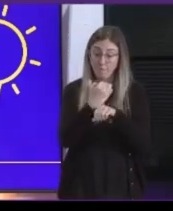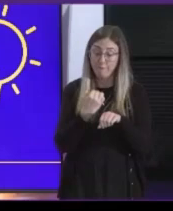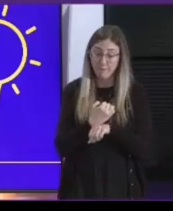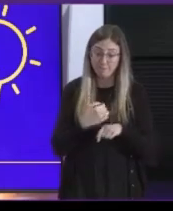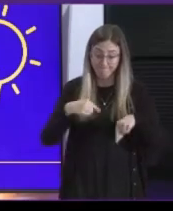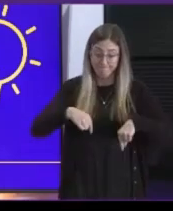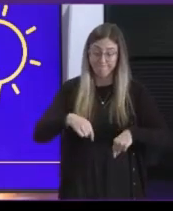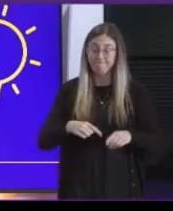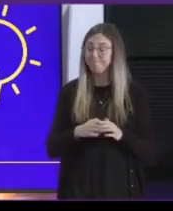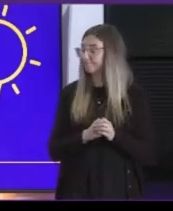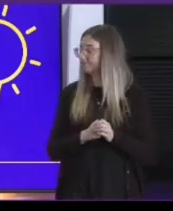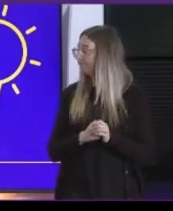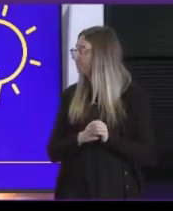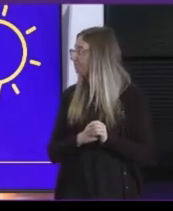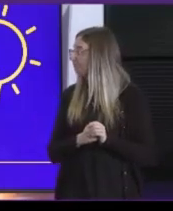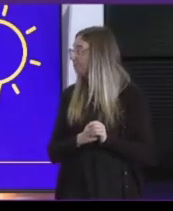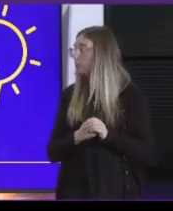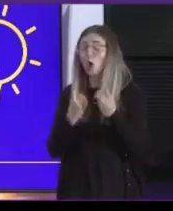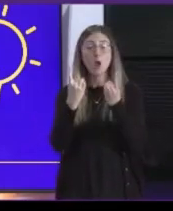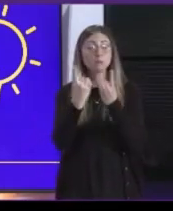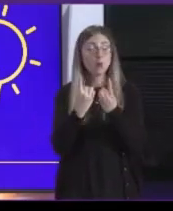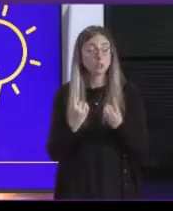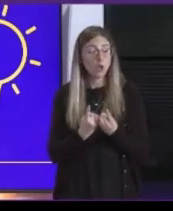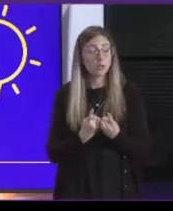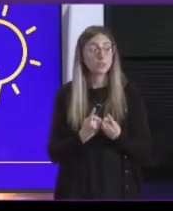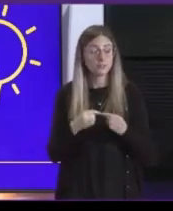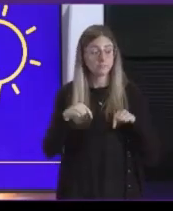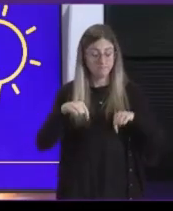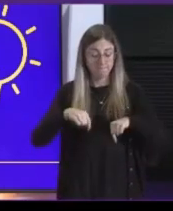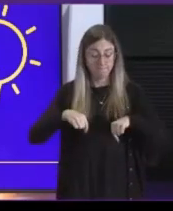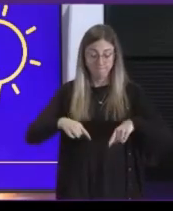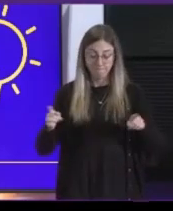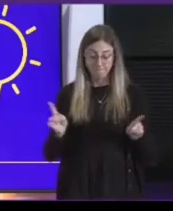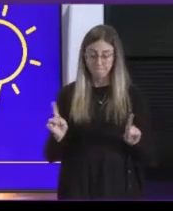around. So the products and services in scope are